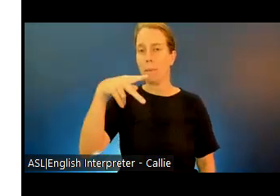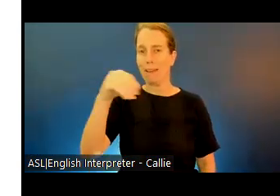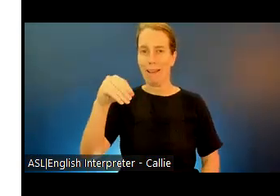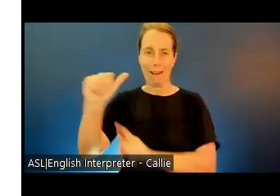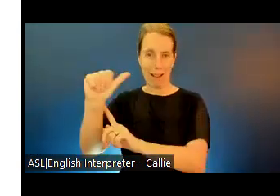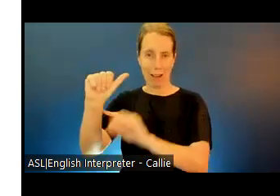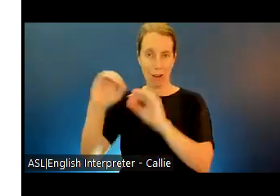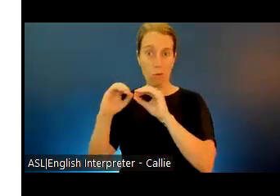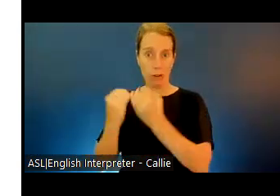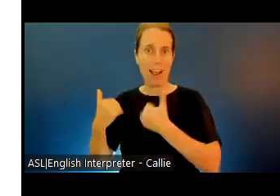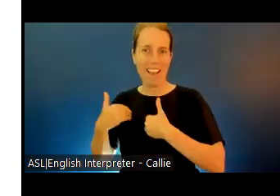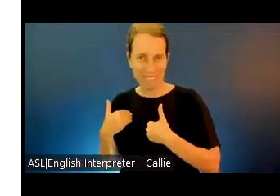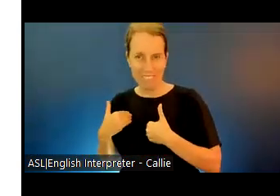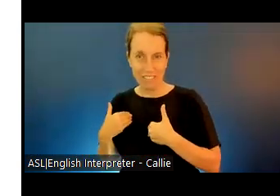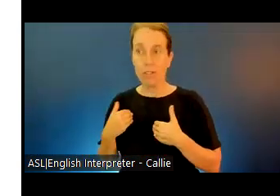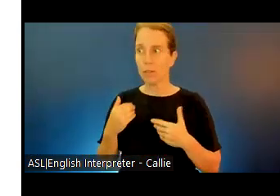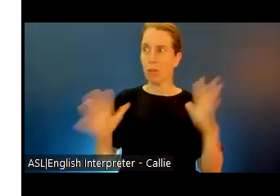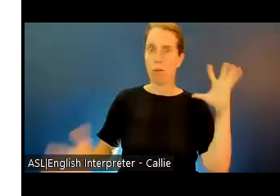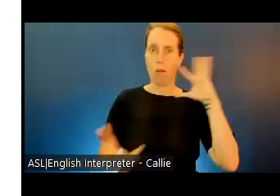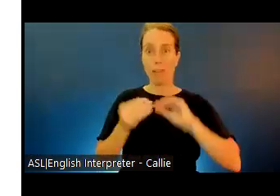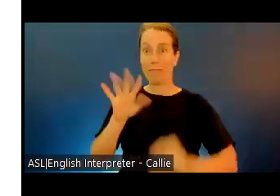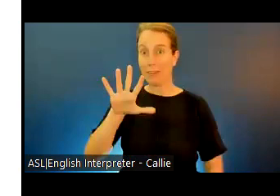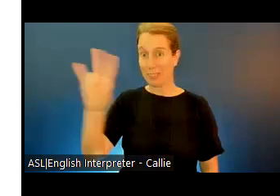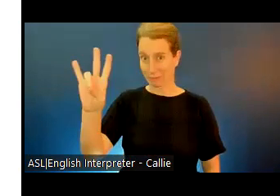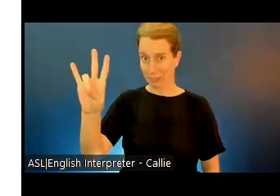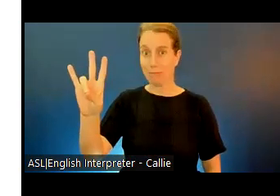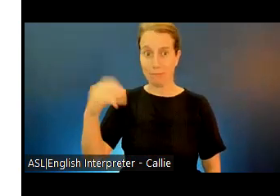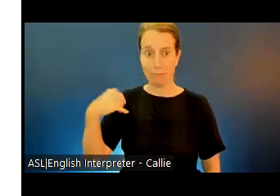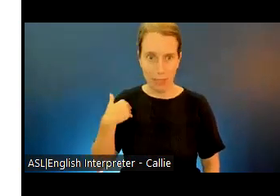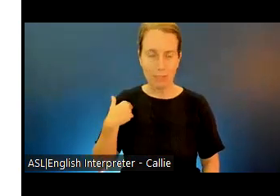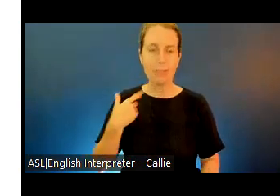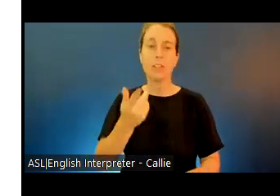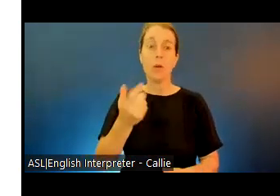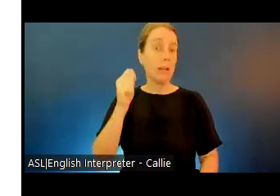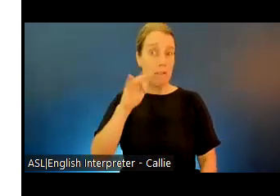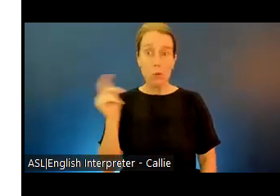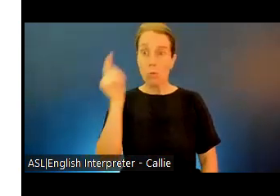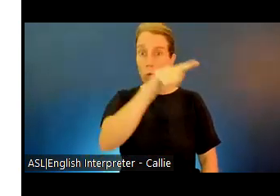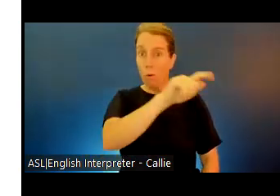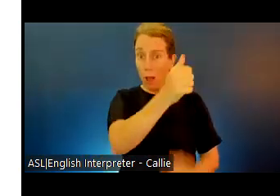state, you can always contact the protection and advocacy system for that state as well. Next slide, please.